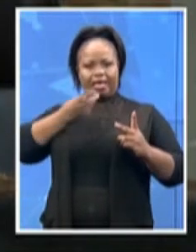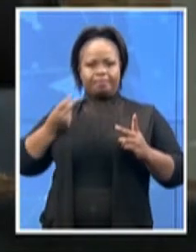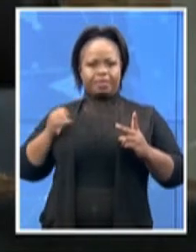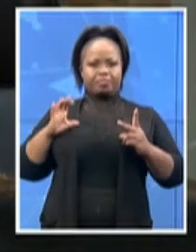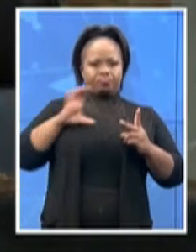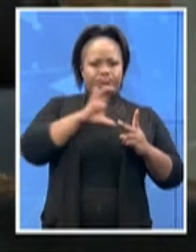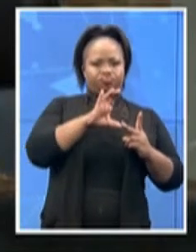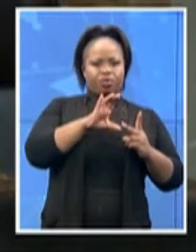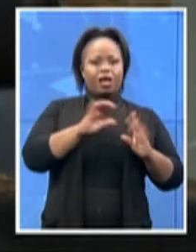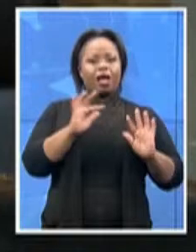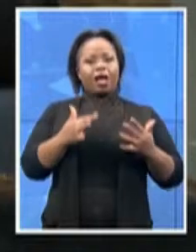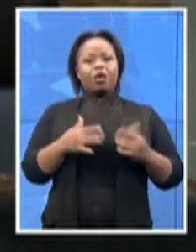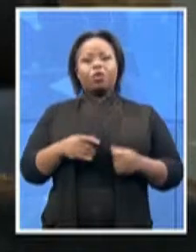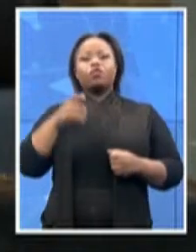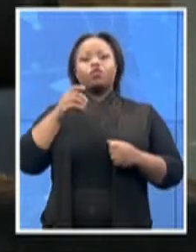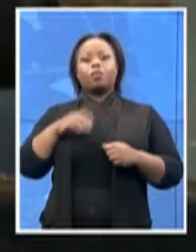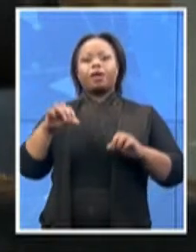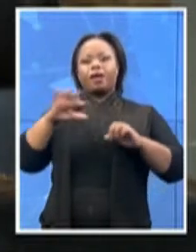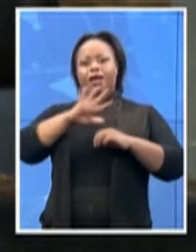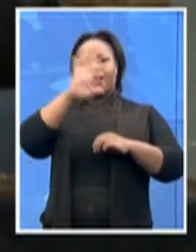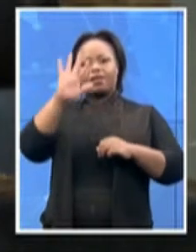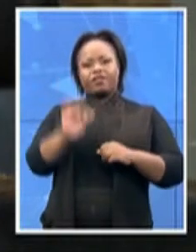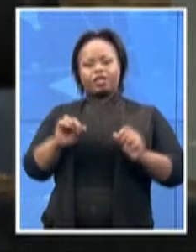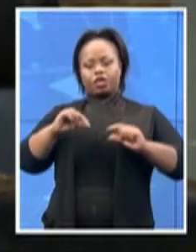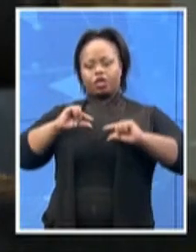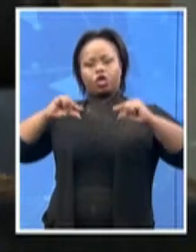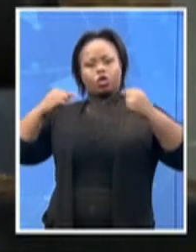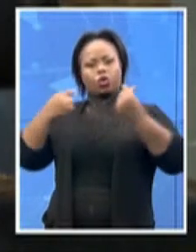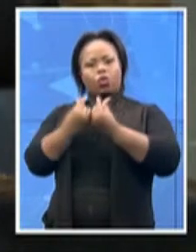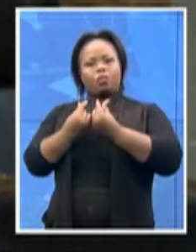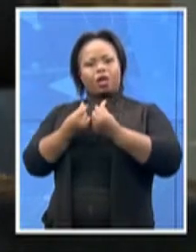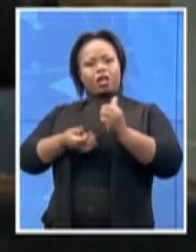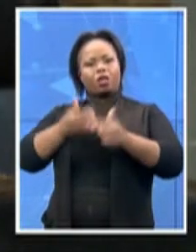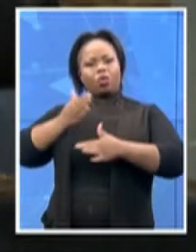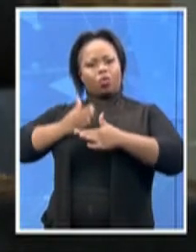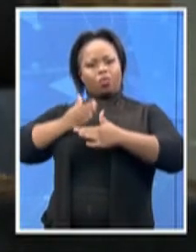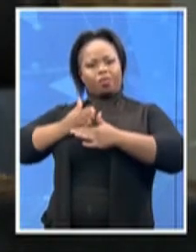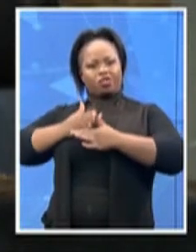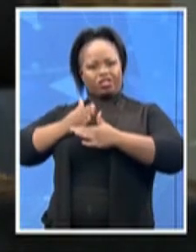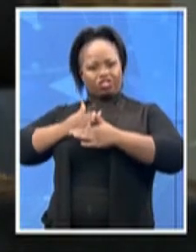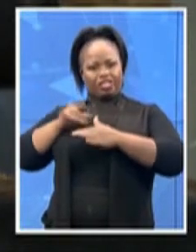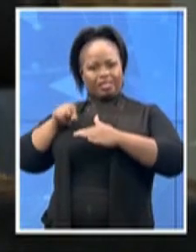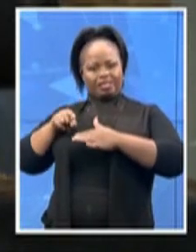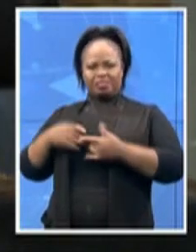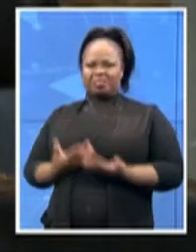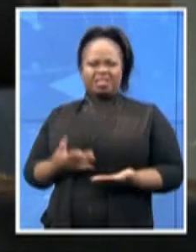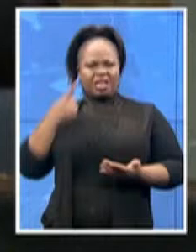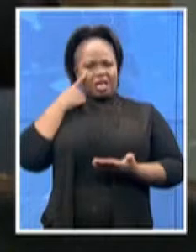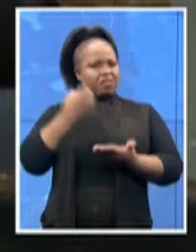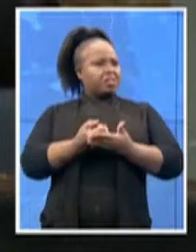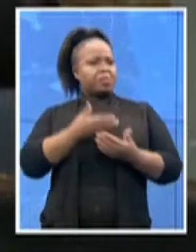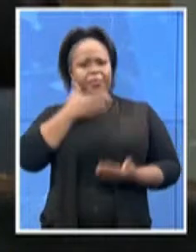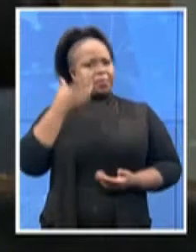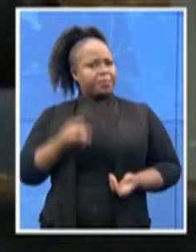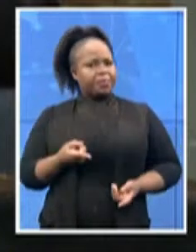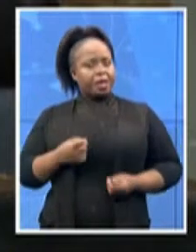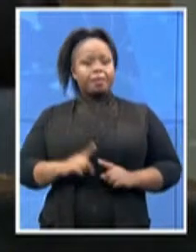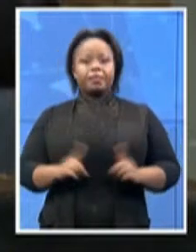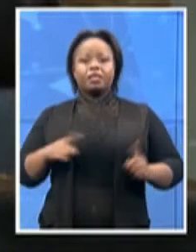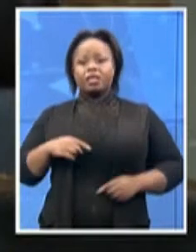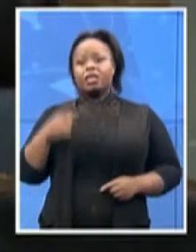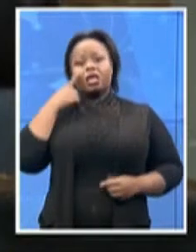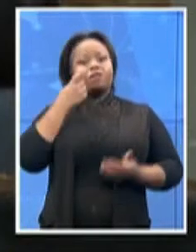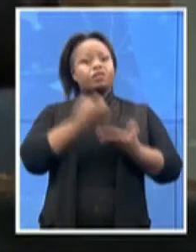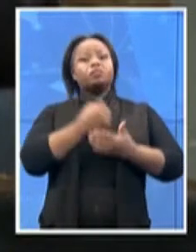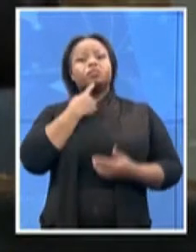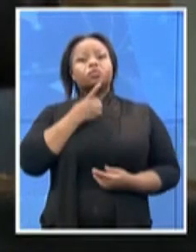There was no evidence supporting this finding. Instead, the evidence showed that African Global Operations donated